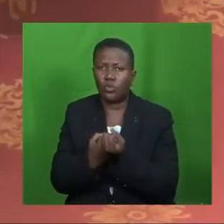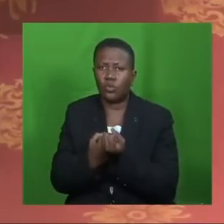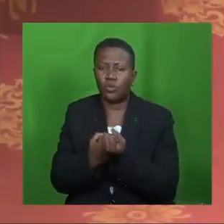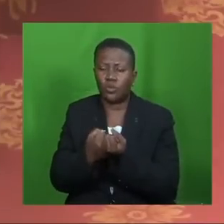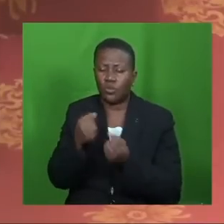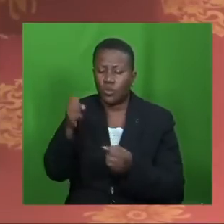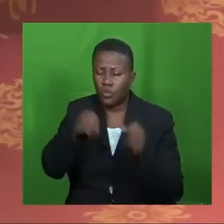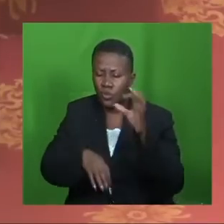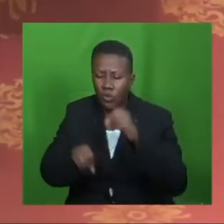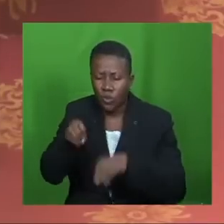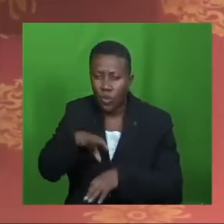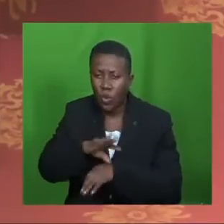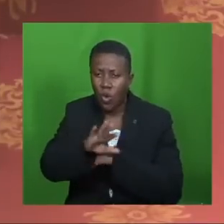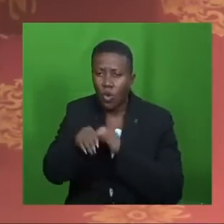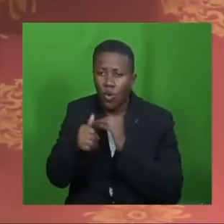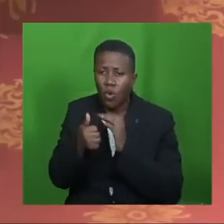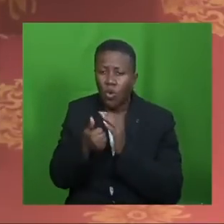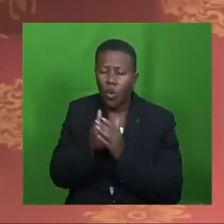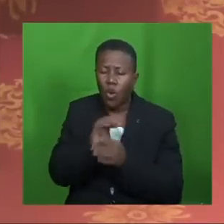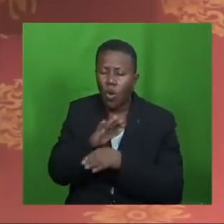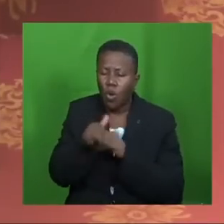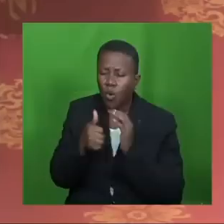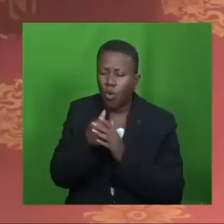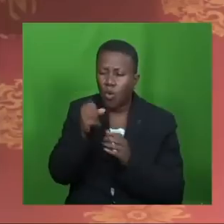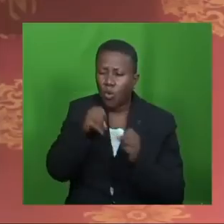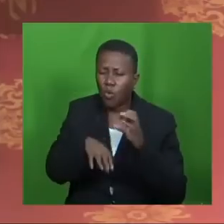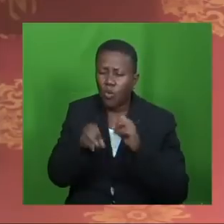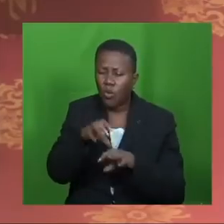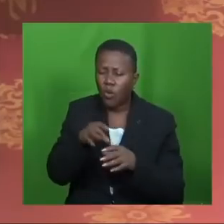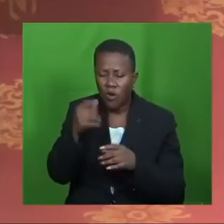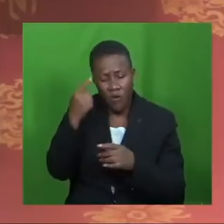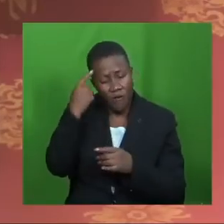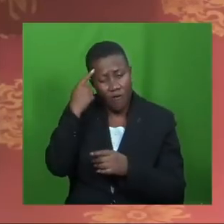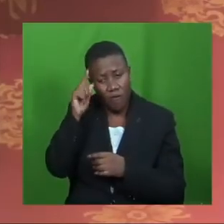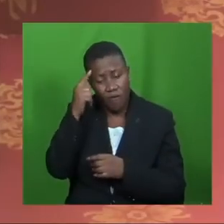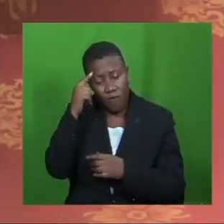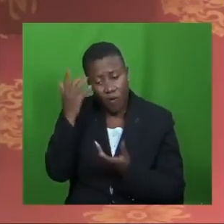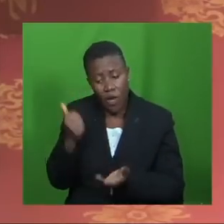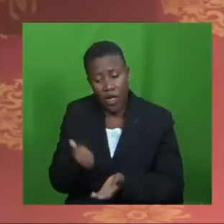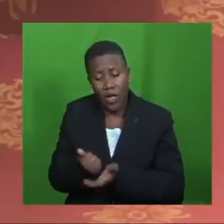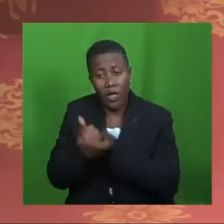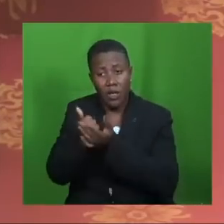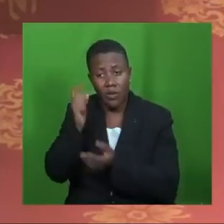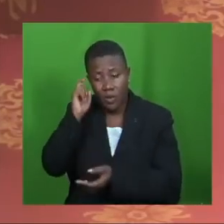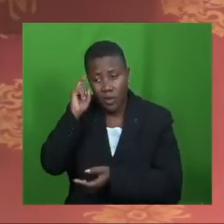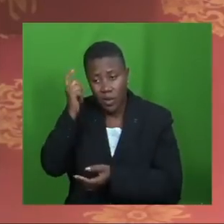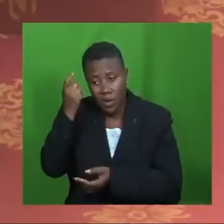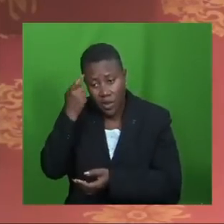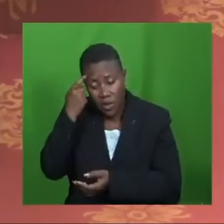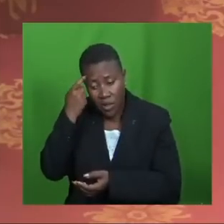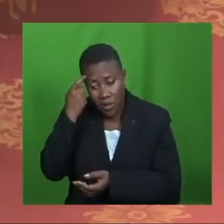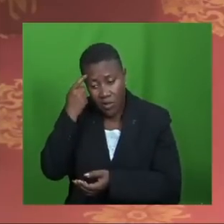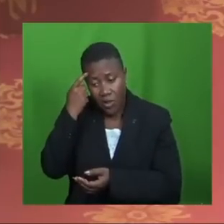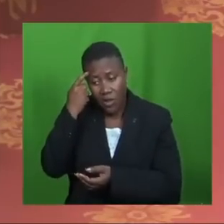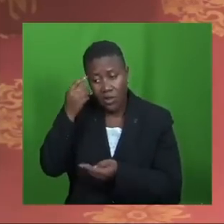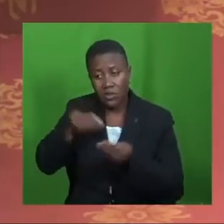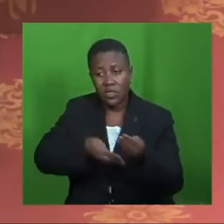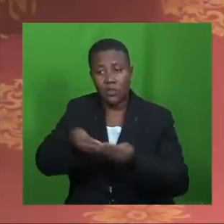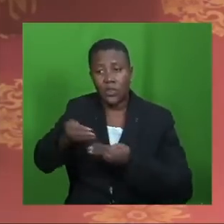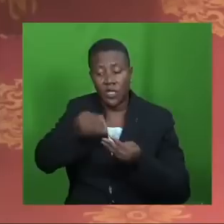campaign contributed immensely towards complementing government's expenditure towards the World Cup